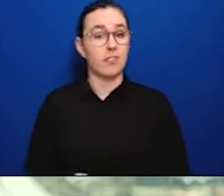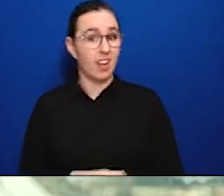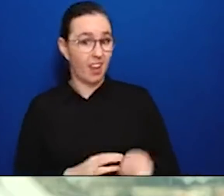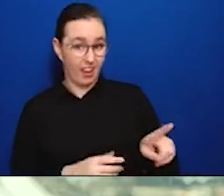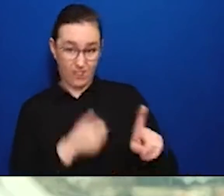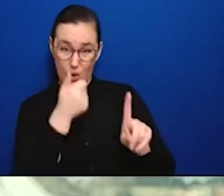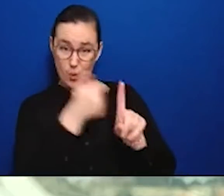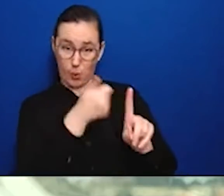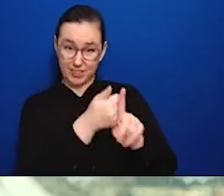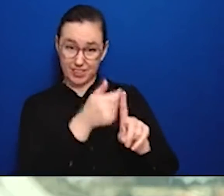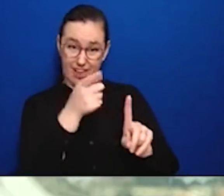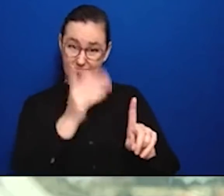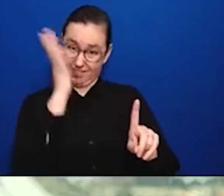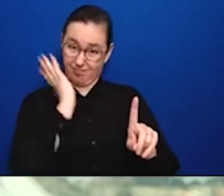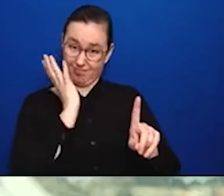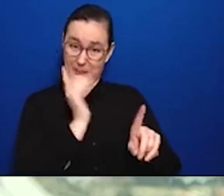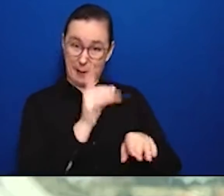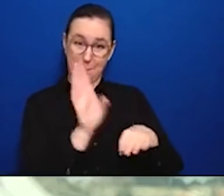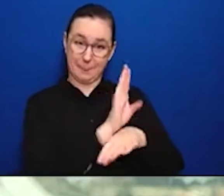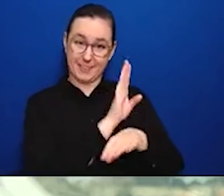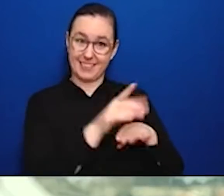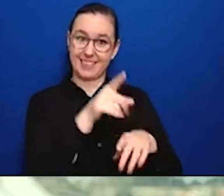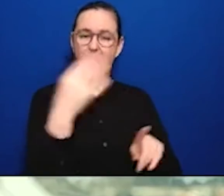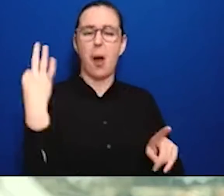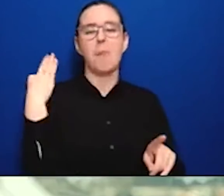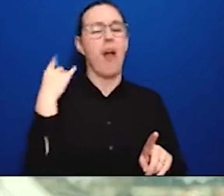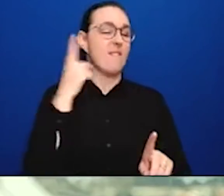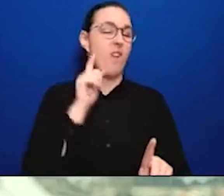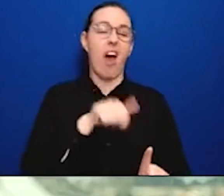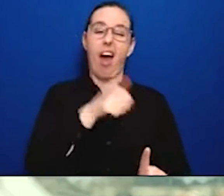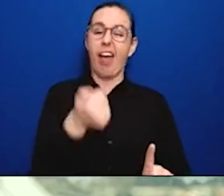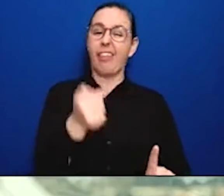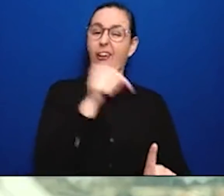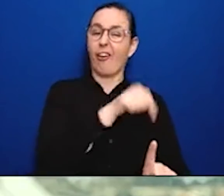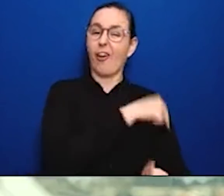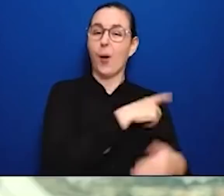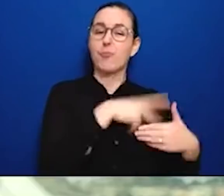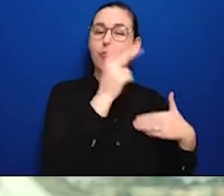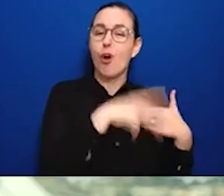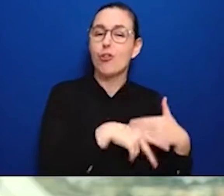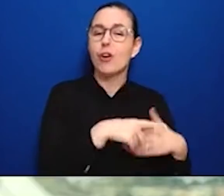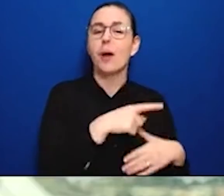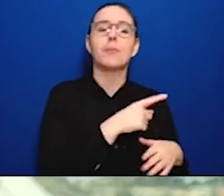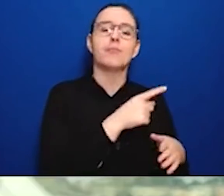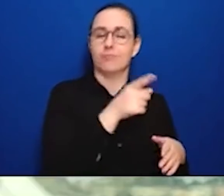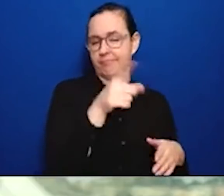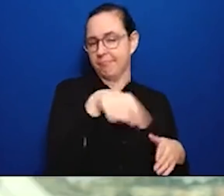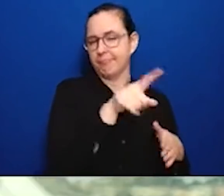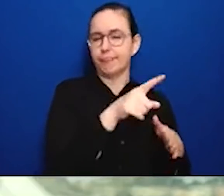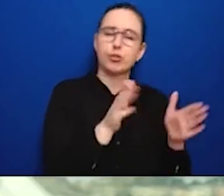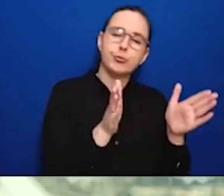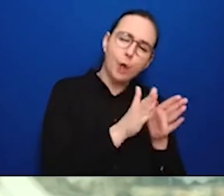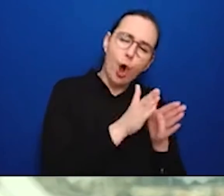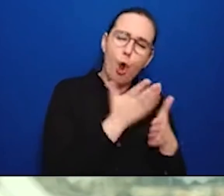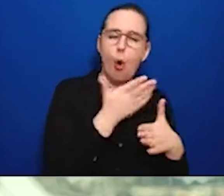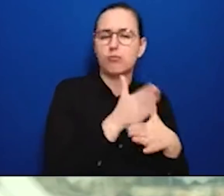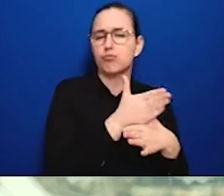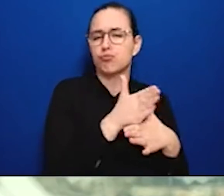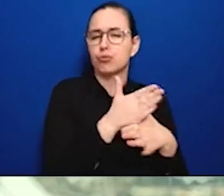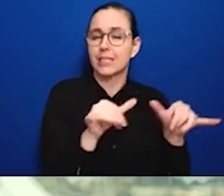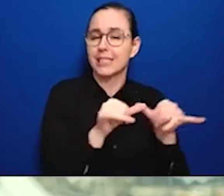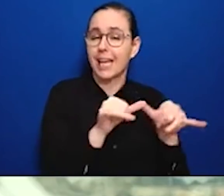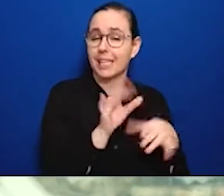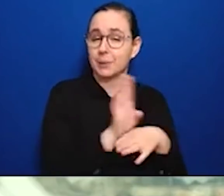programs, such as the Small and Medium-Sized Recovery Grant Program or the Circuit Breaker Business Relief Grant, will have their